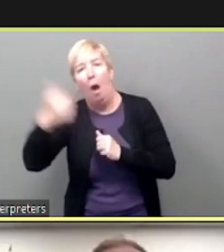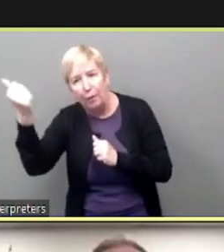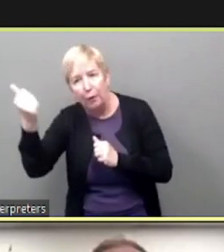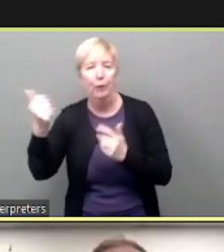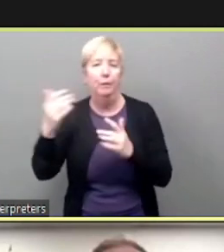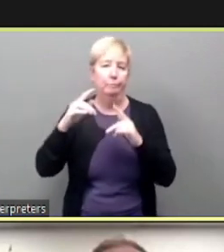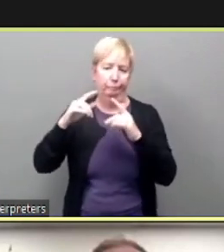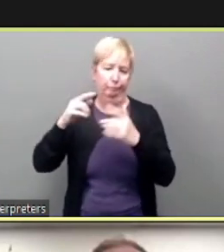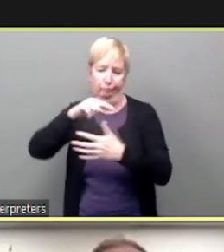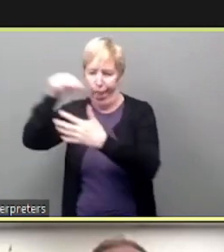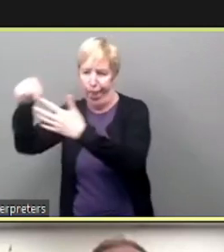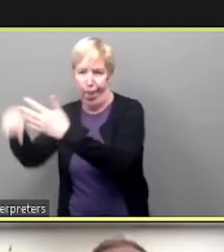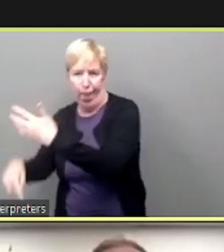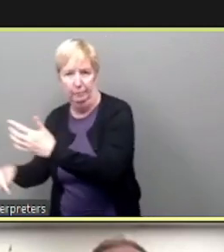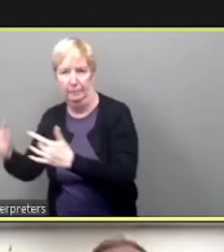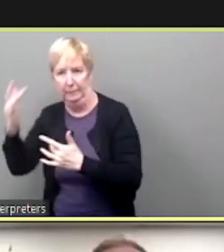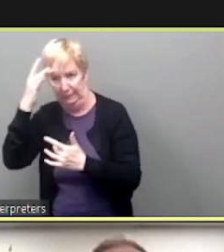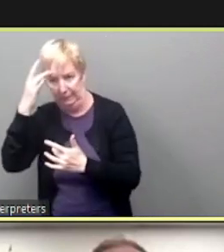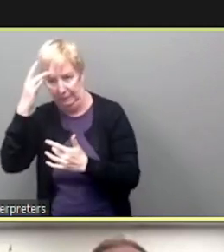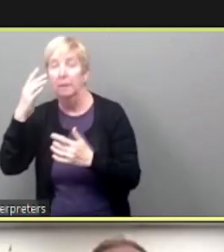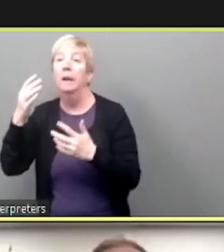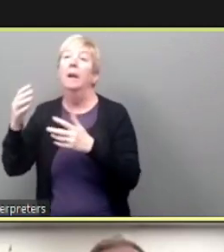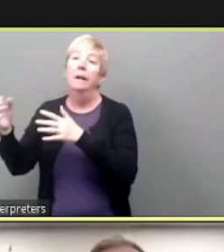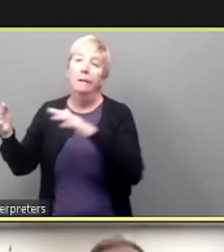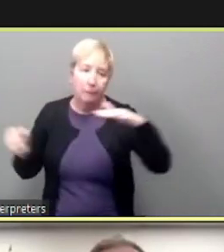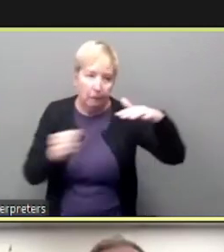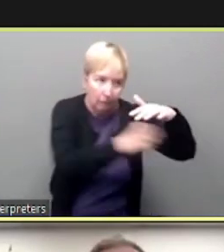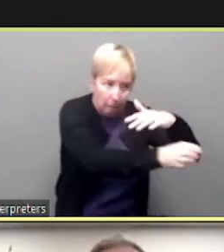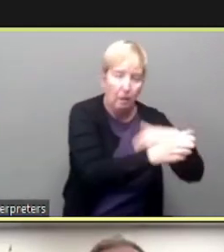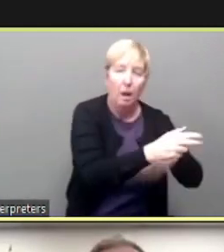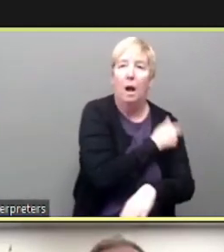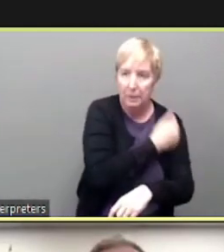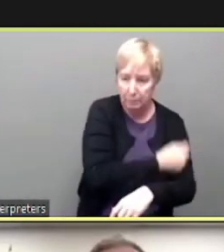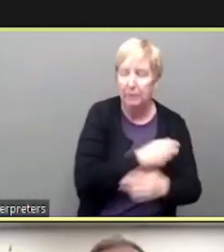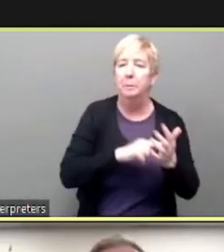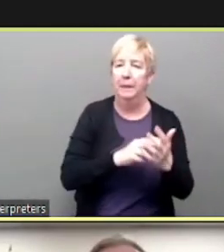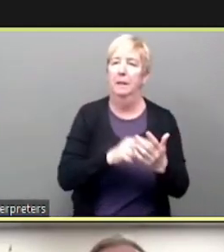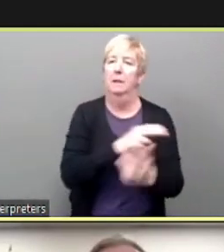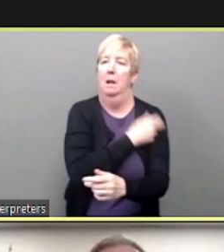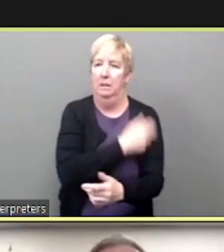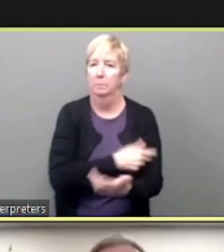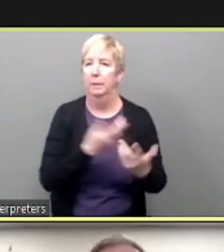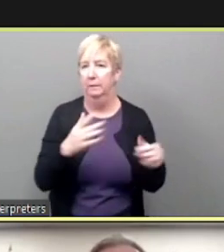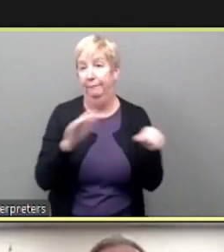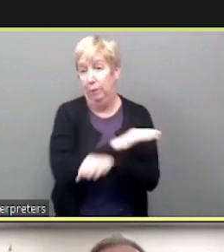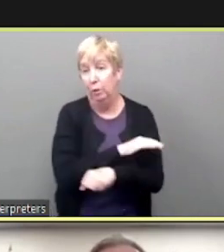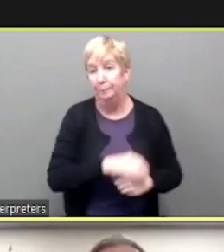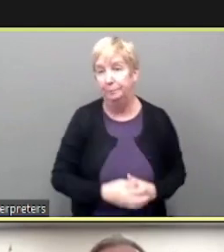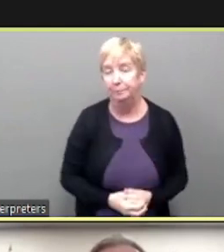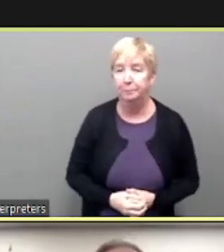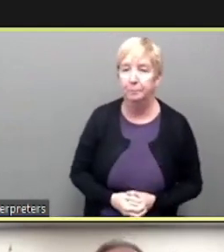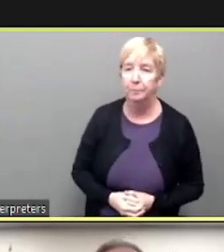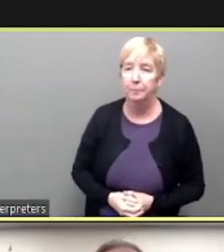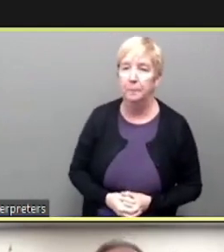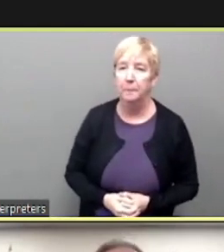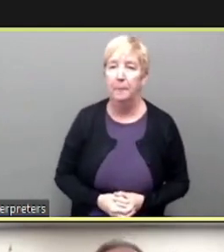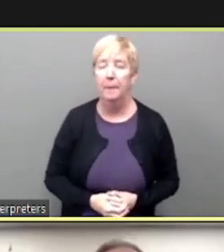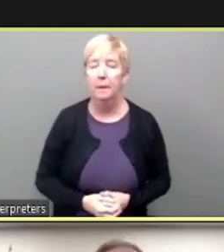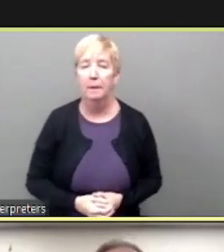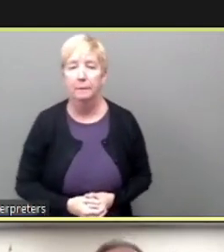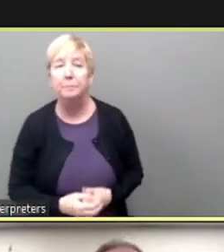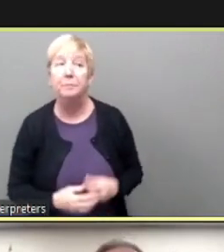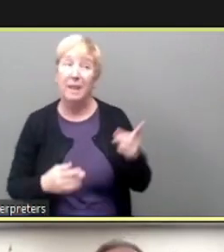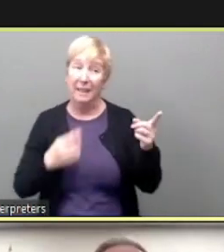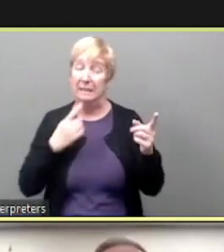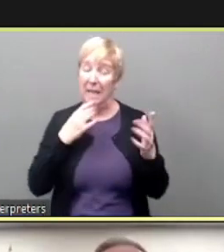hospitals are nonetheless full with what they can verify as the sickest patients they've ever